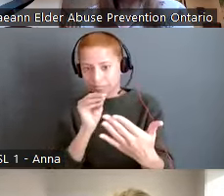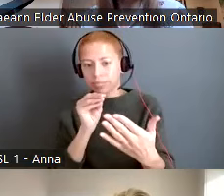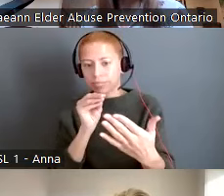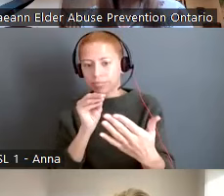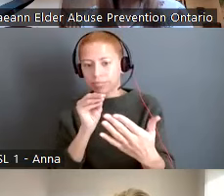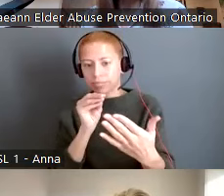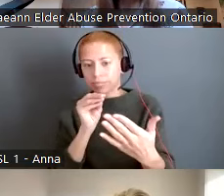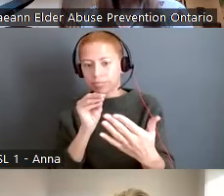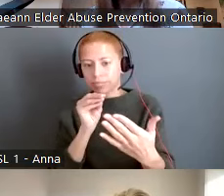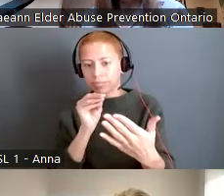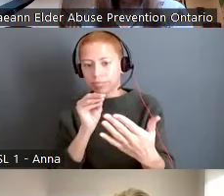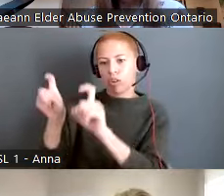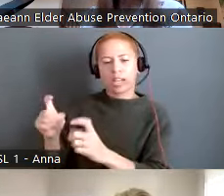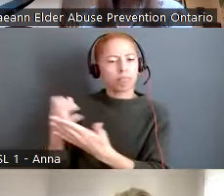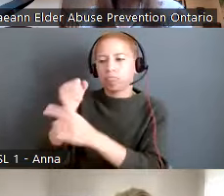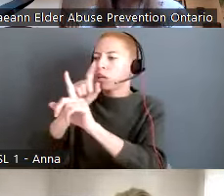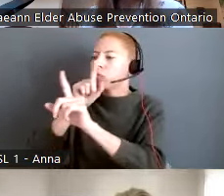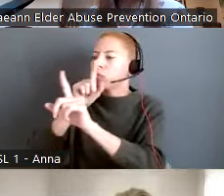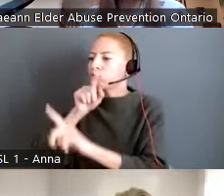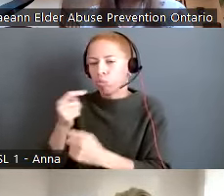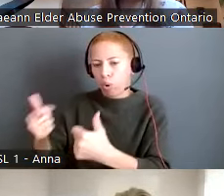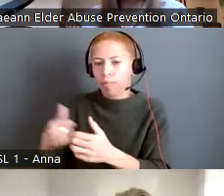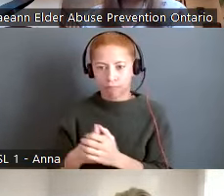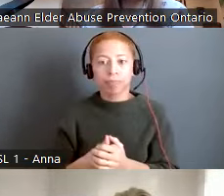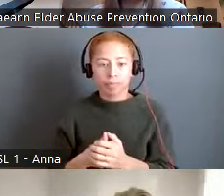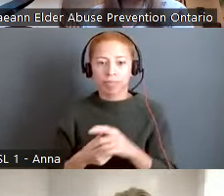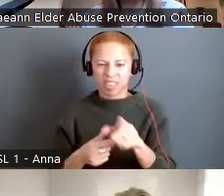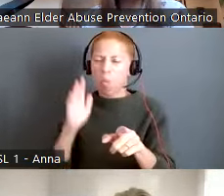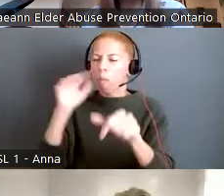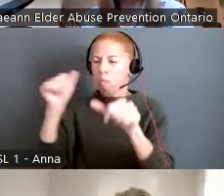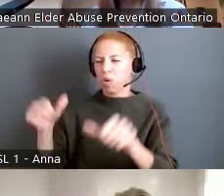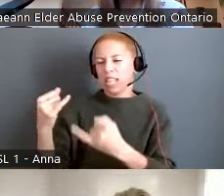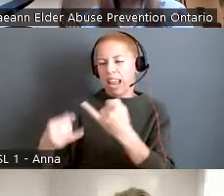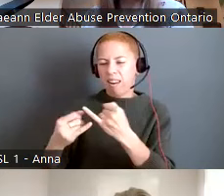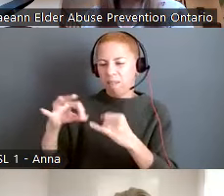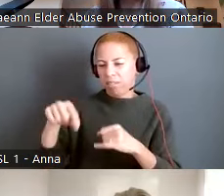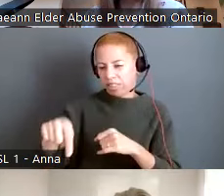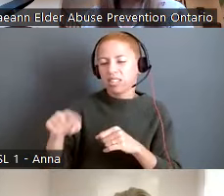it out right away. That QR code will be posted at the end of the session as well.